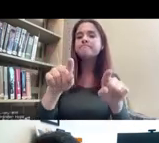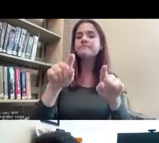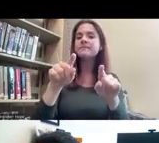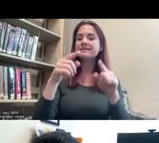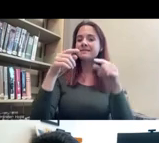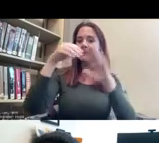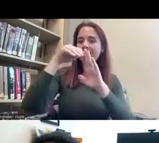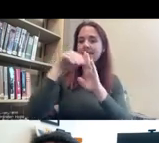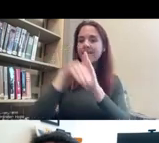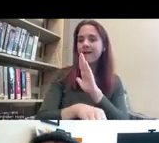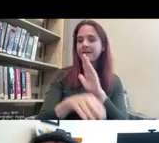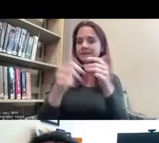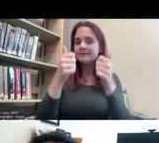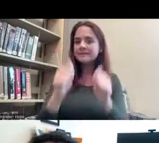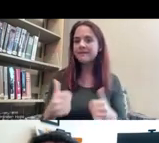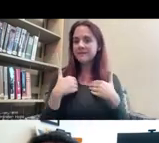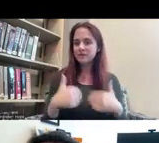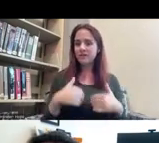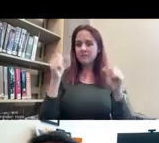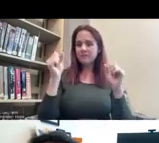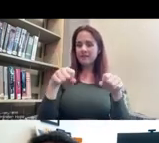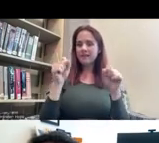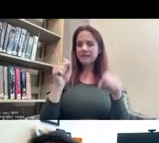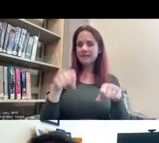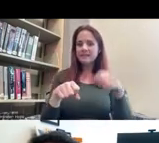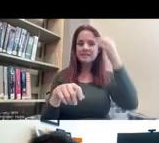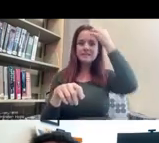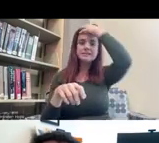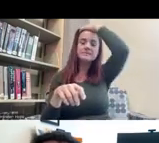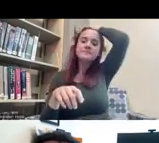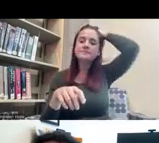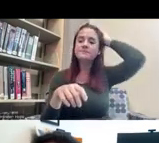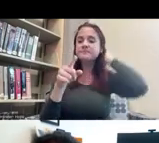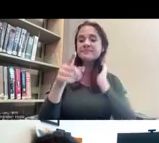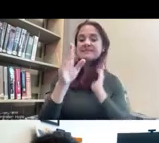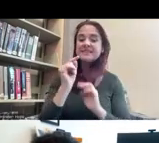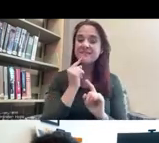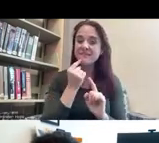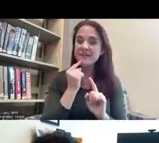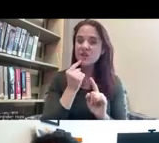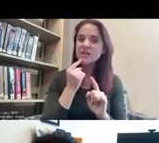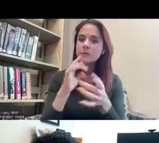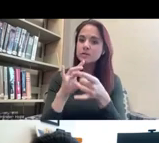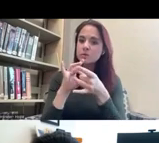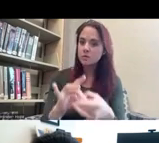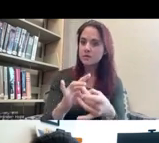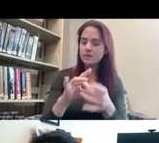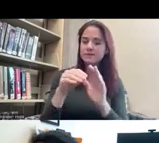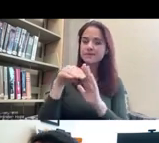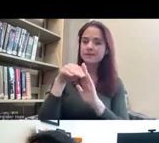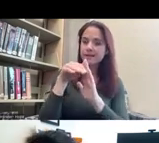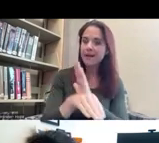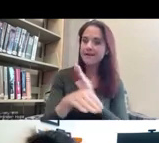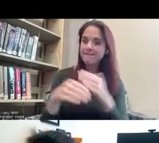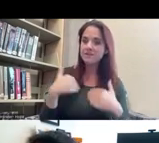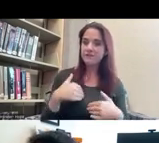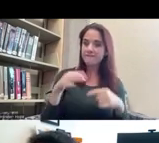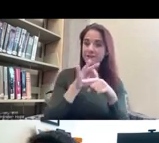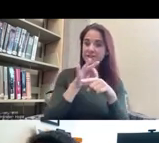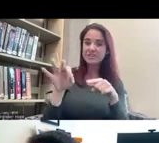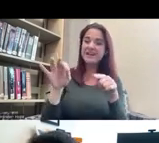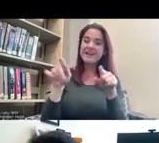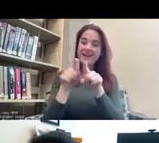physical abilities, and that their severity was associated with decline in physical function and